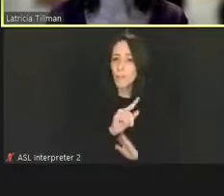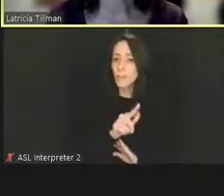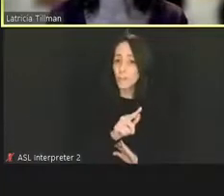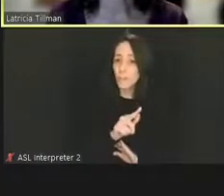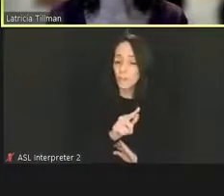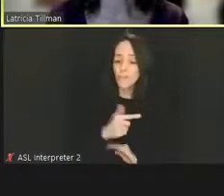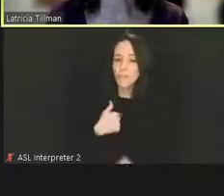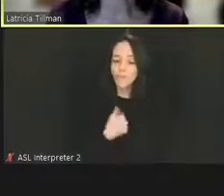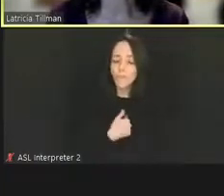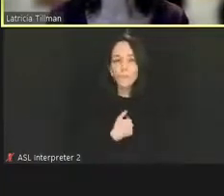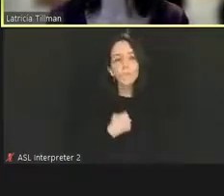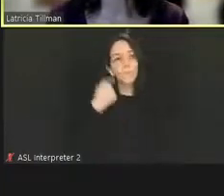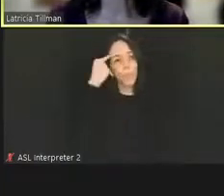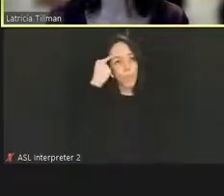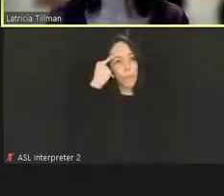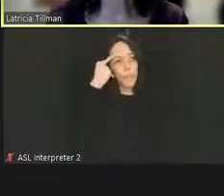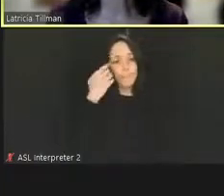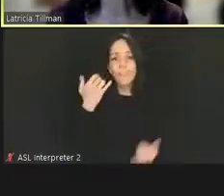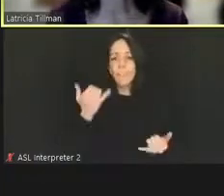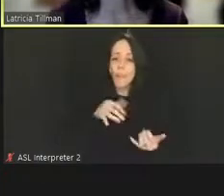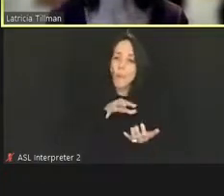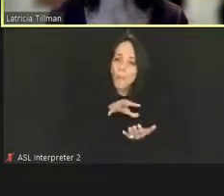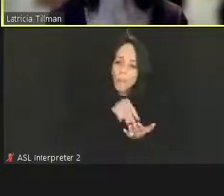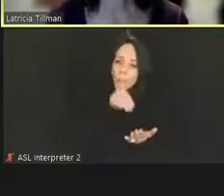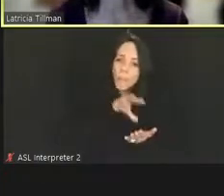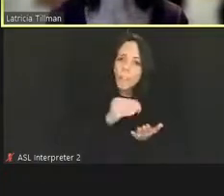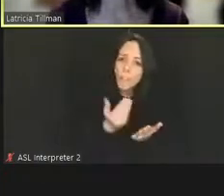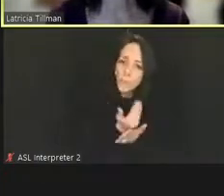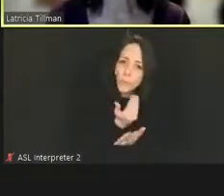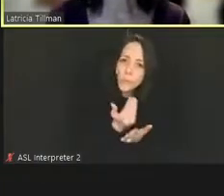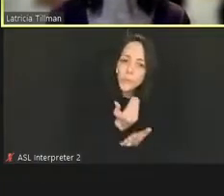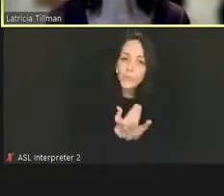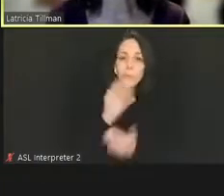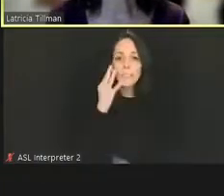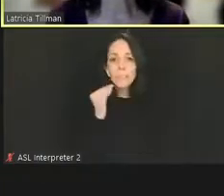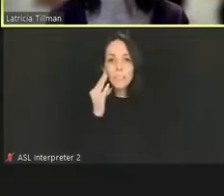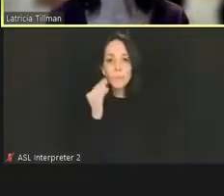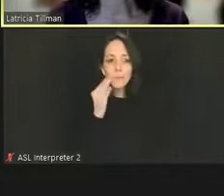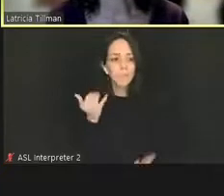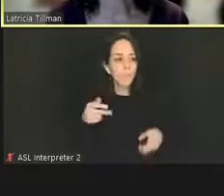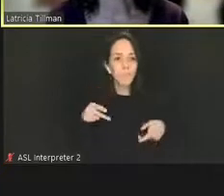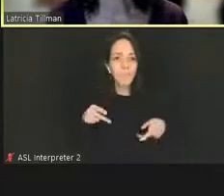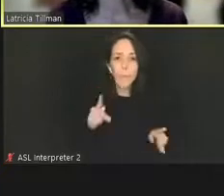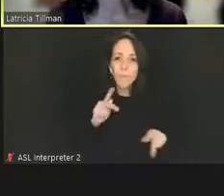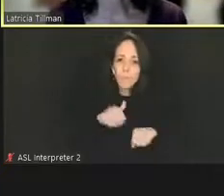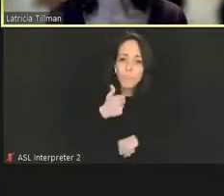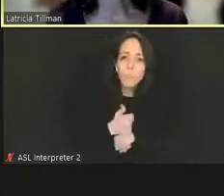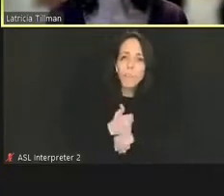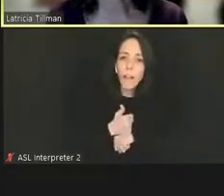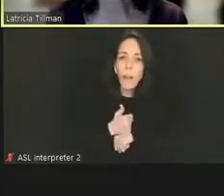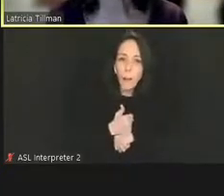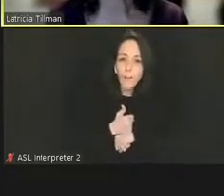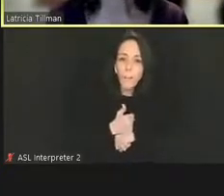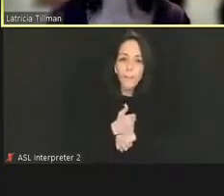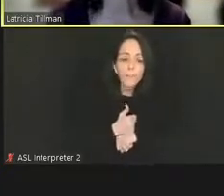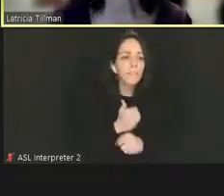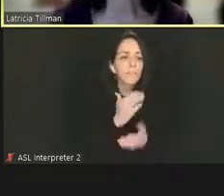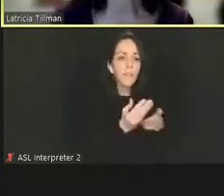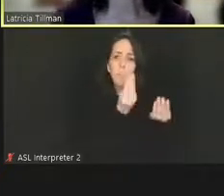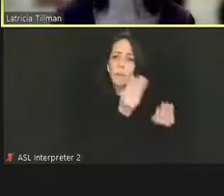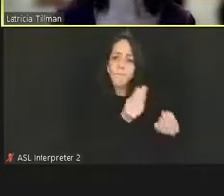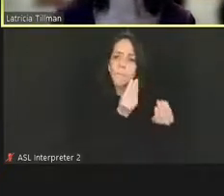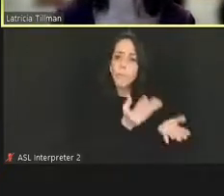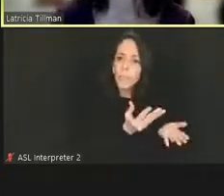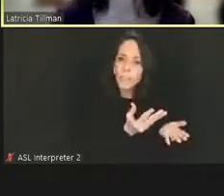we think about it as a learning process and an opportunity to establish baseline data